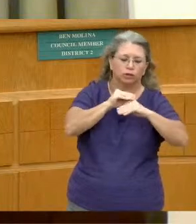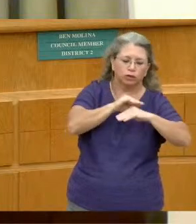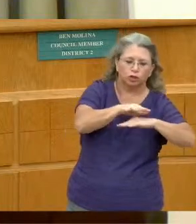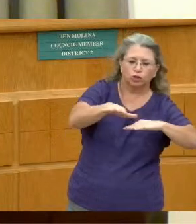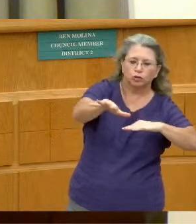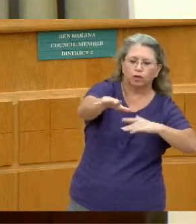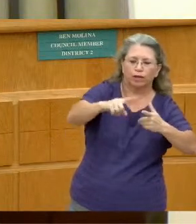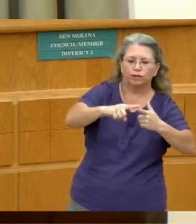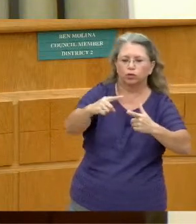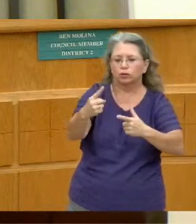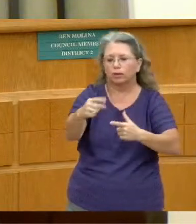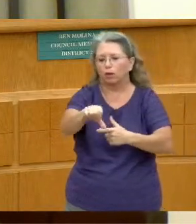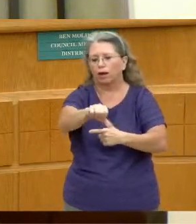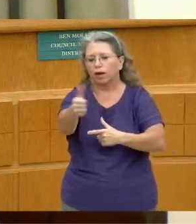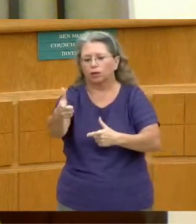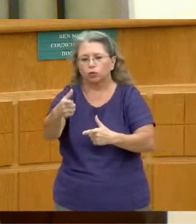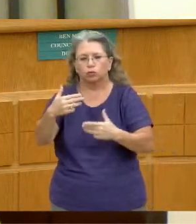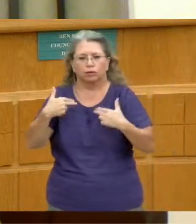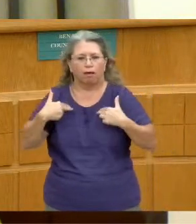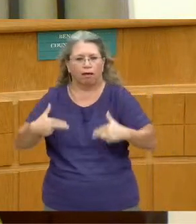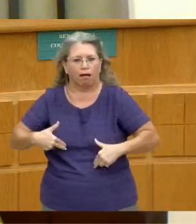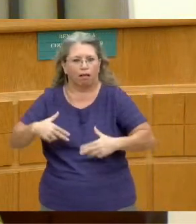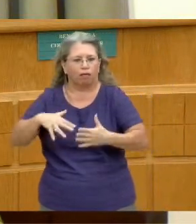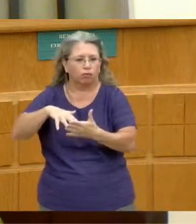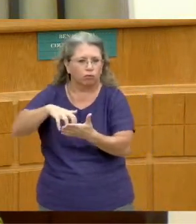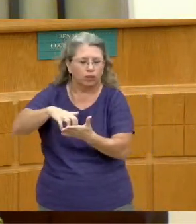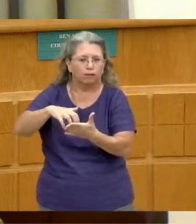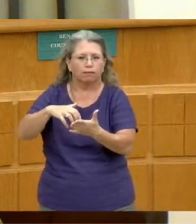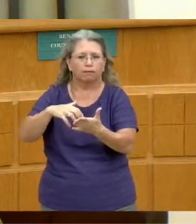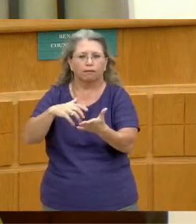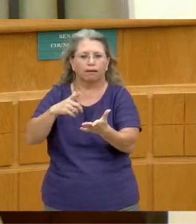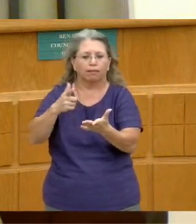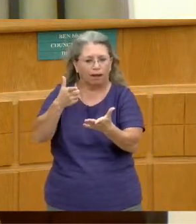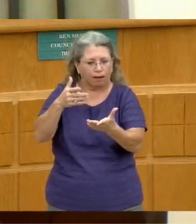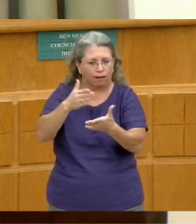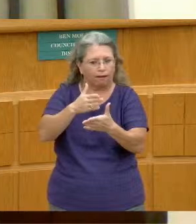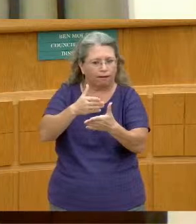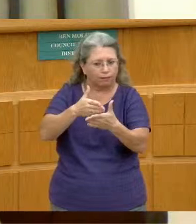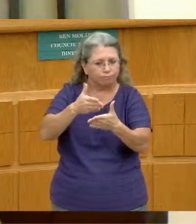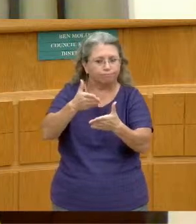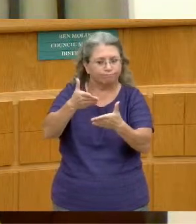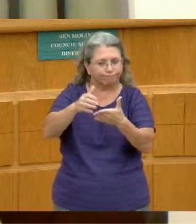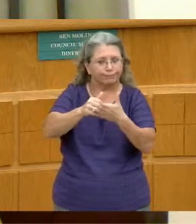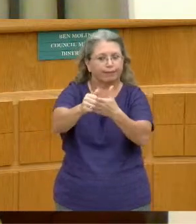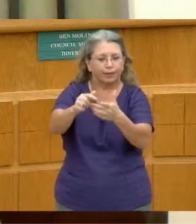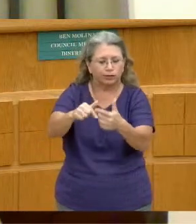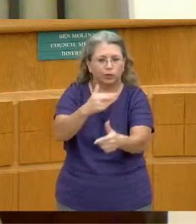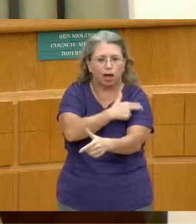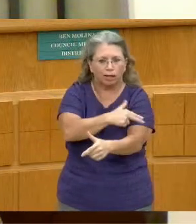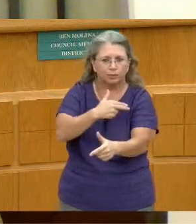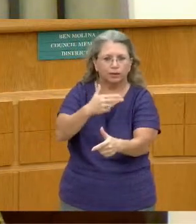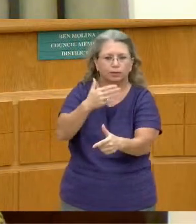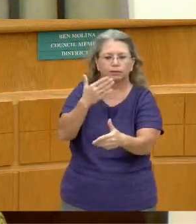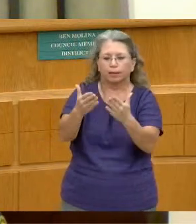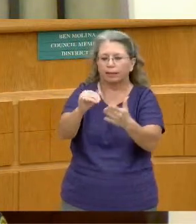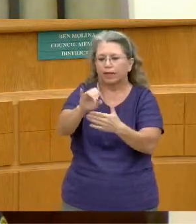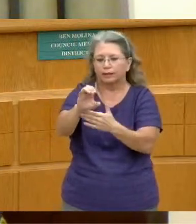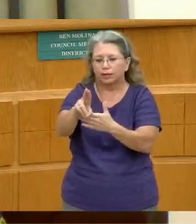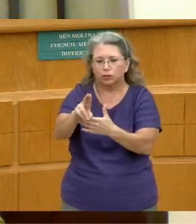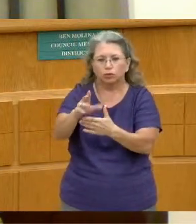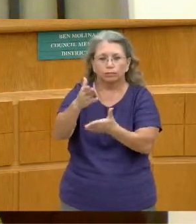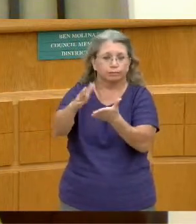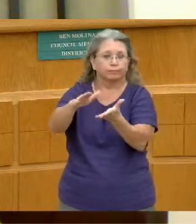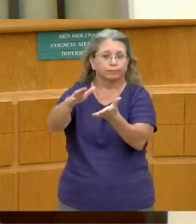that ends up hospitalized, and even ends up in critical condition. We are all certain that our